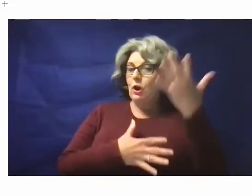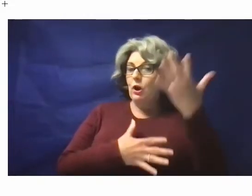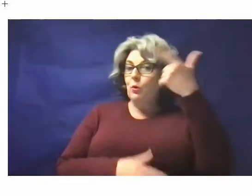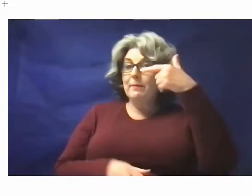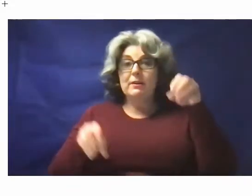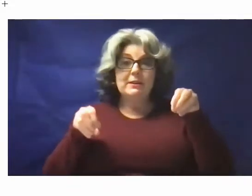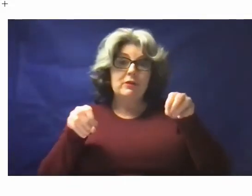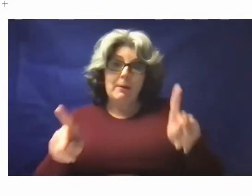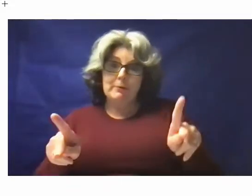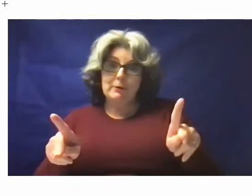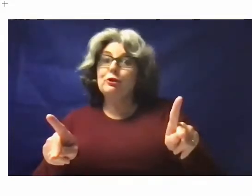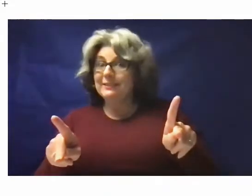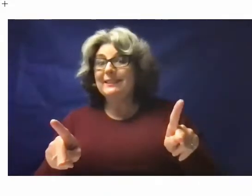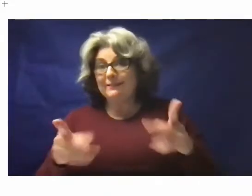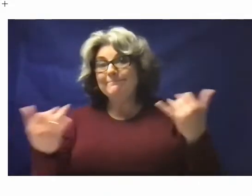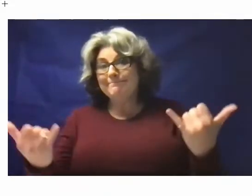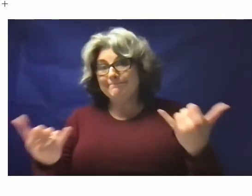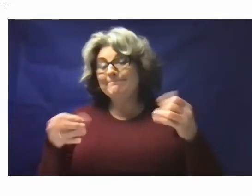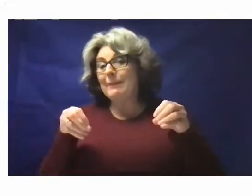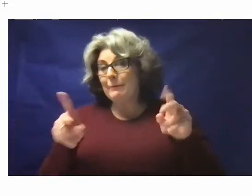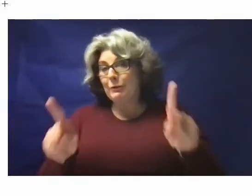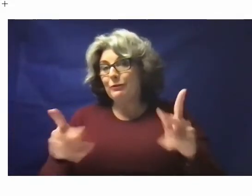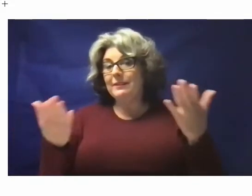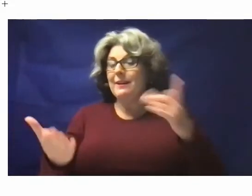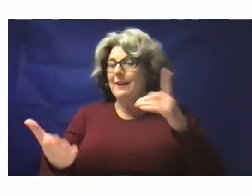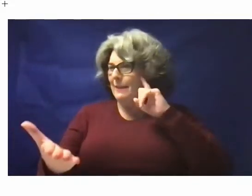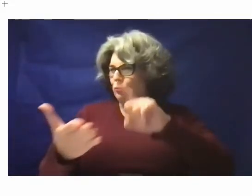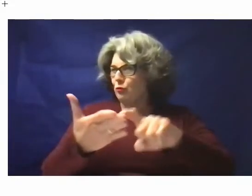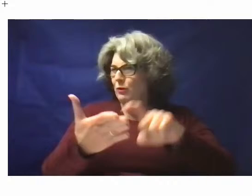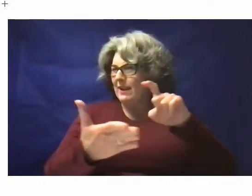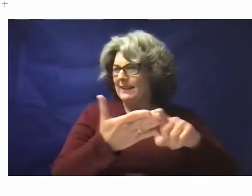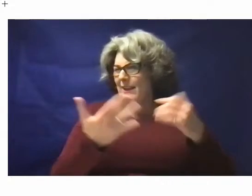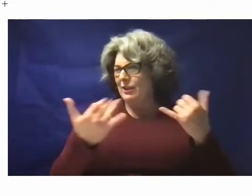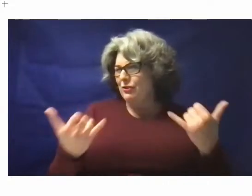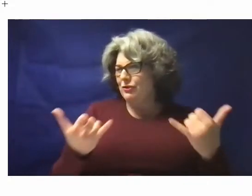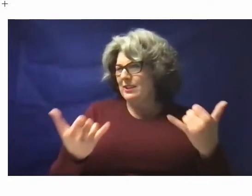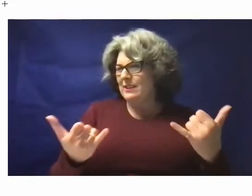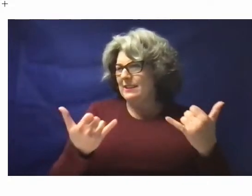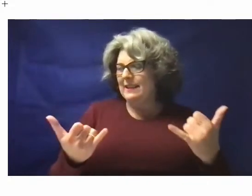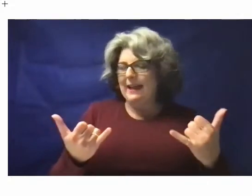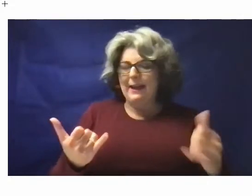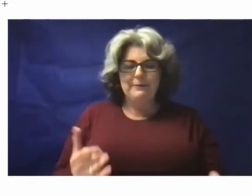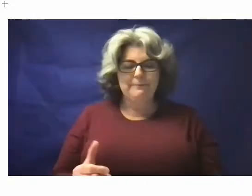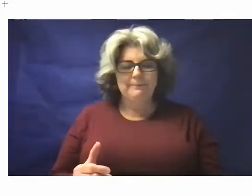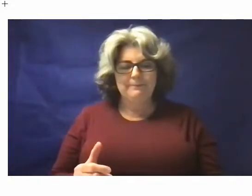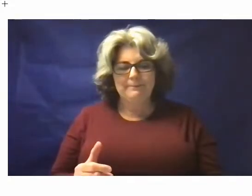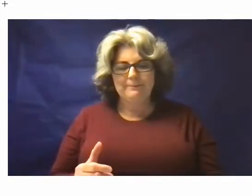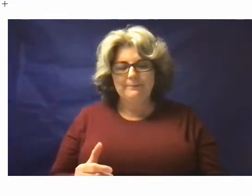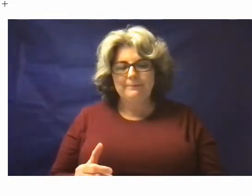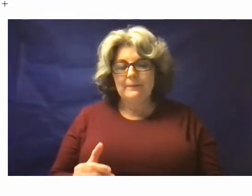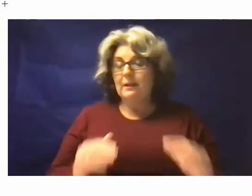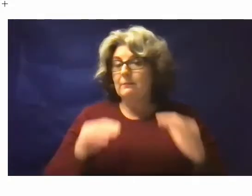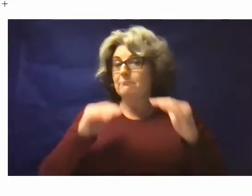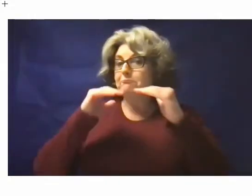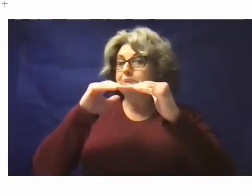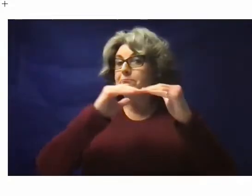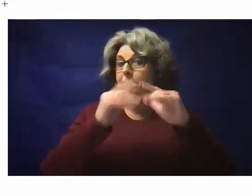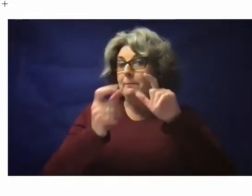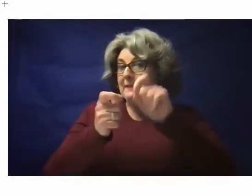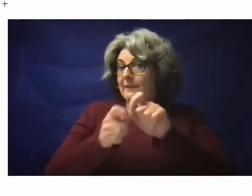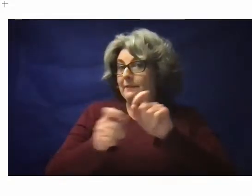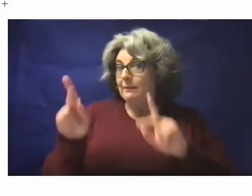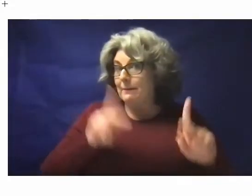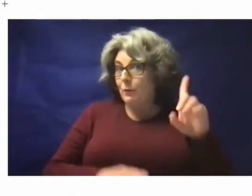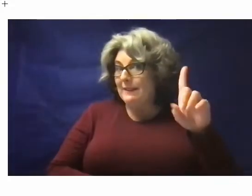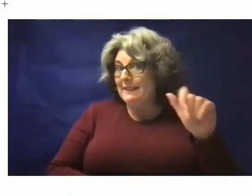created now. There's recognition in the public service that our representative levels of specifically people with disabilities does